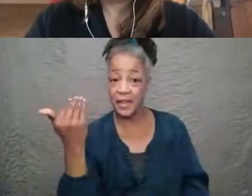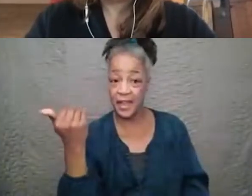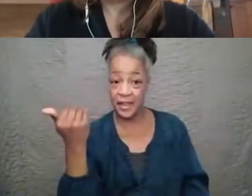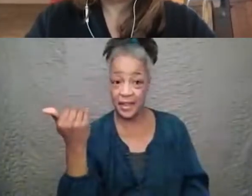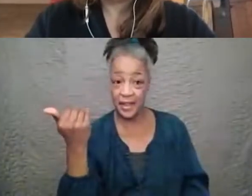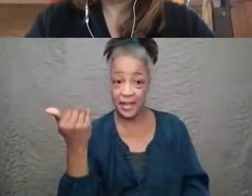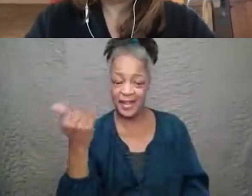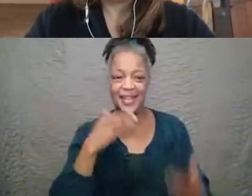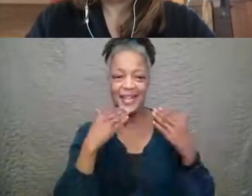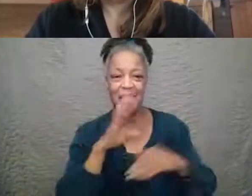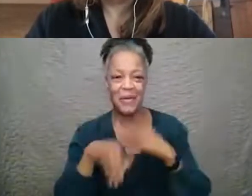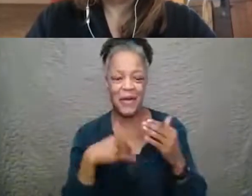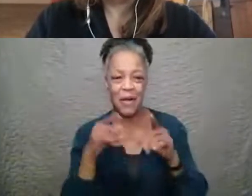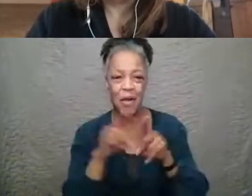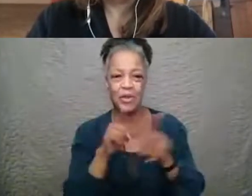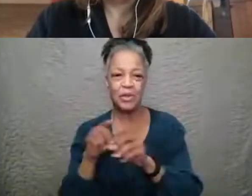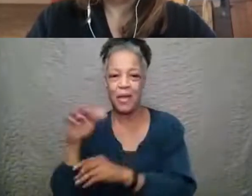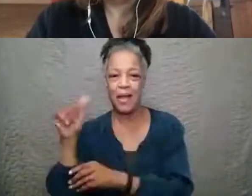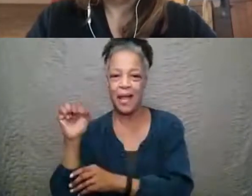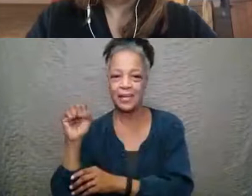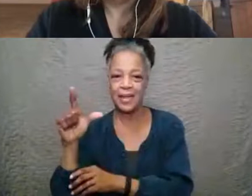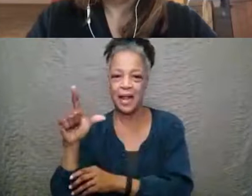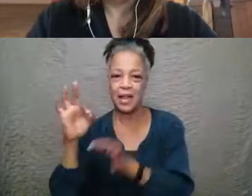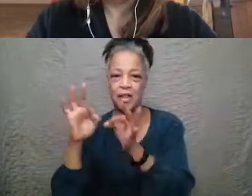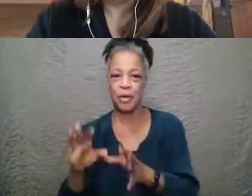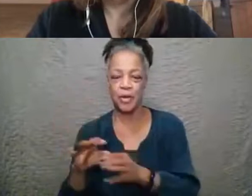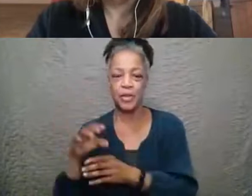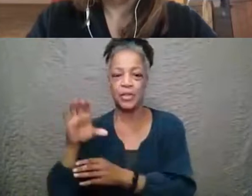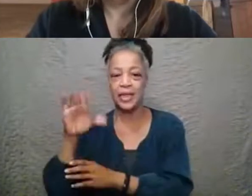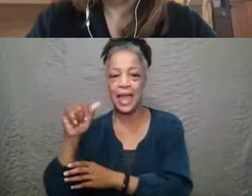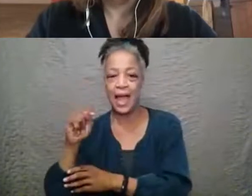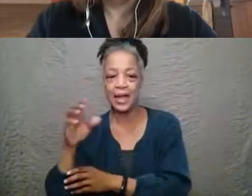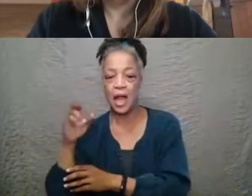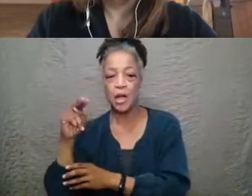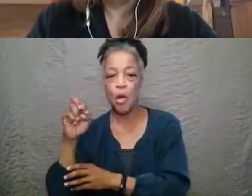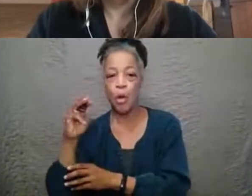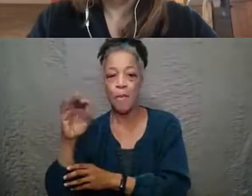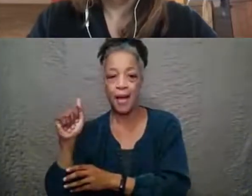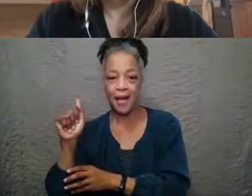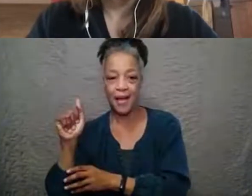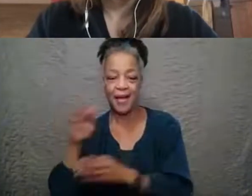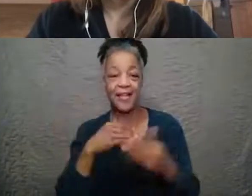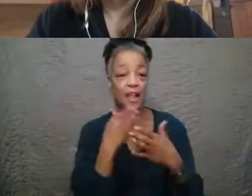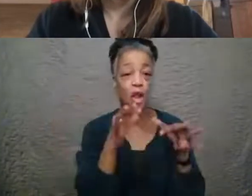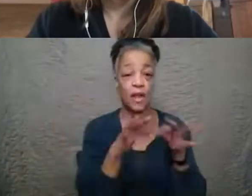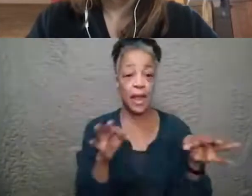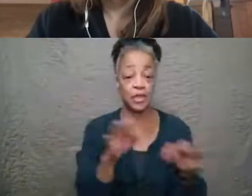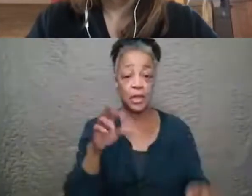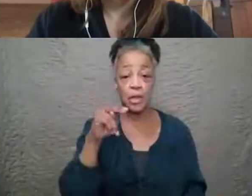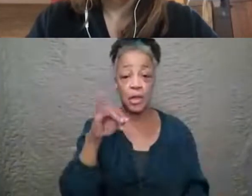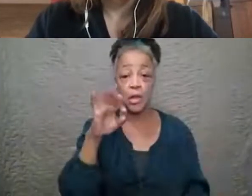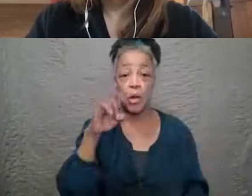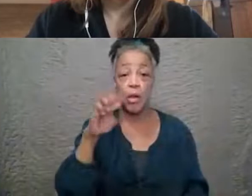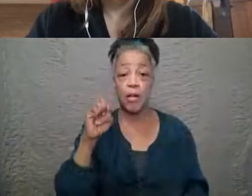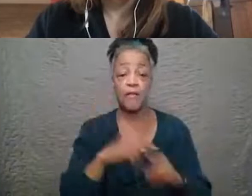And thank you also to our ASL interpreters, Kat and Norma, and to our captioner, Nicole from 2020